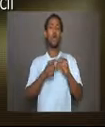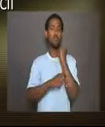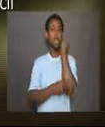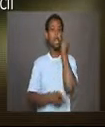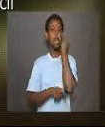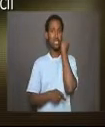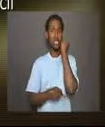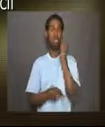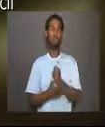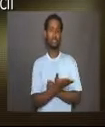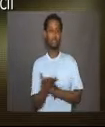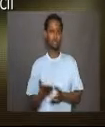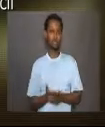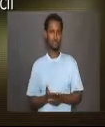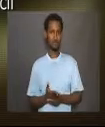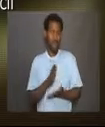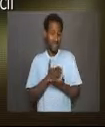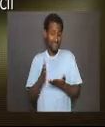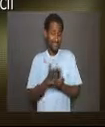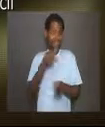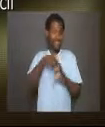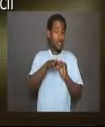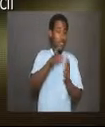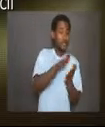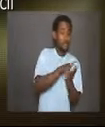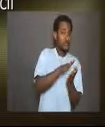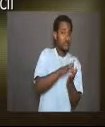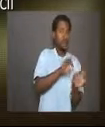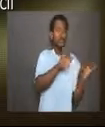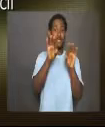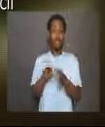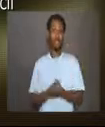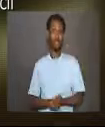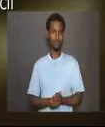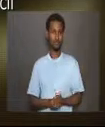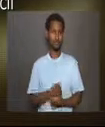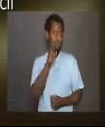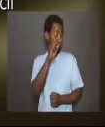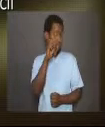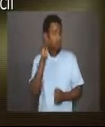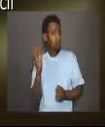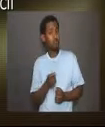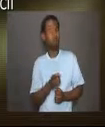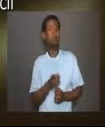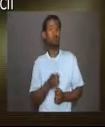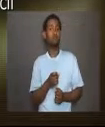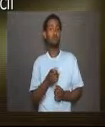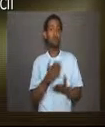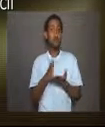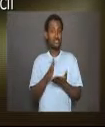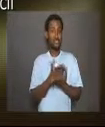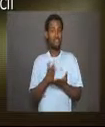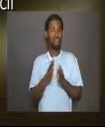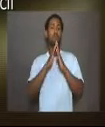participate in your school's council. Or you could participate in peaceful